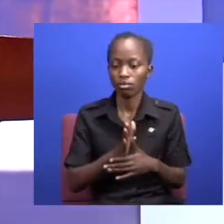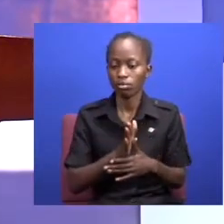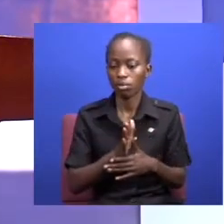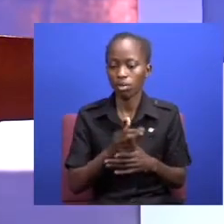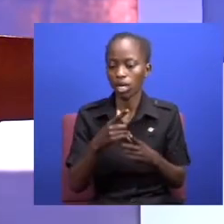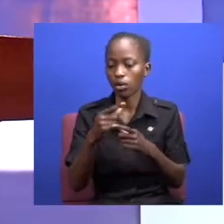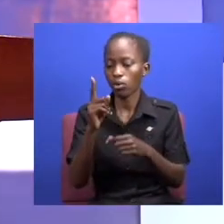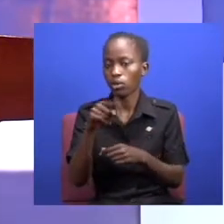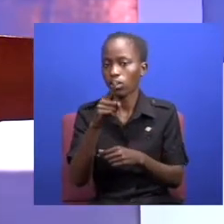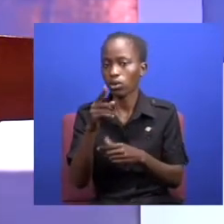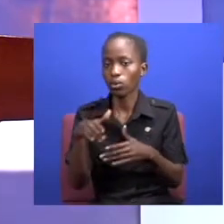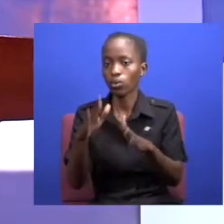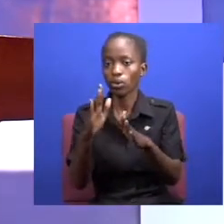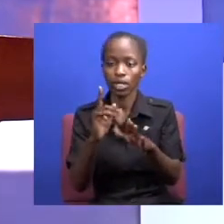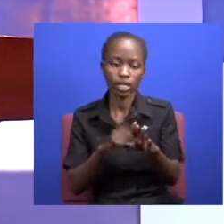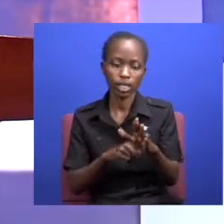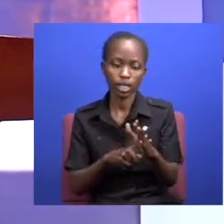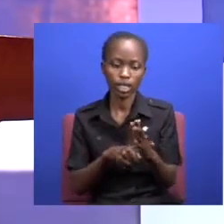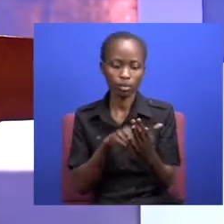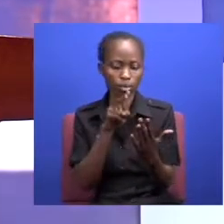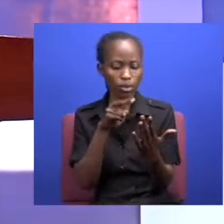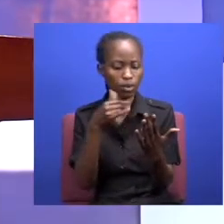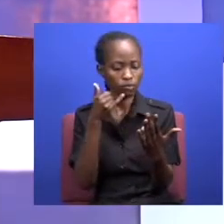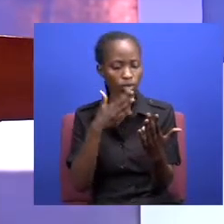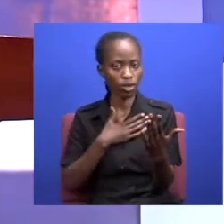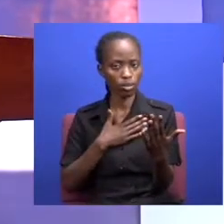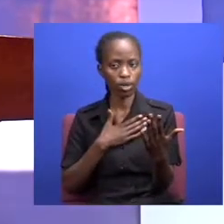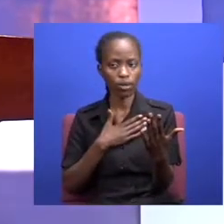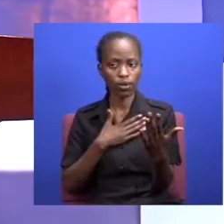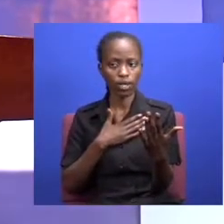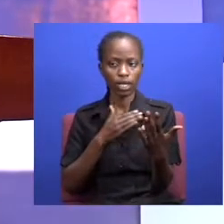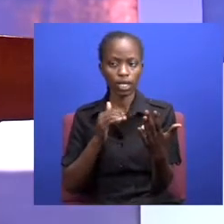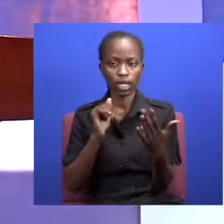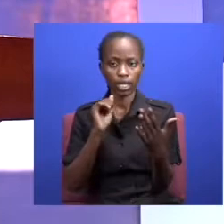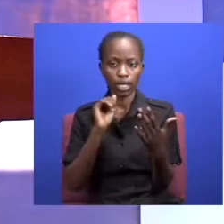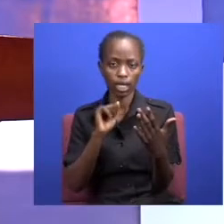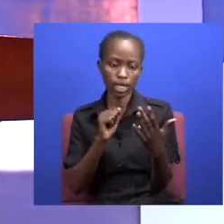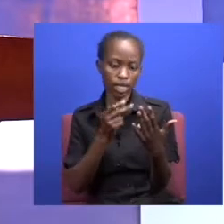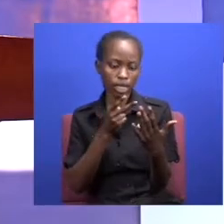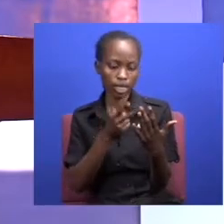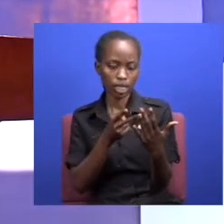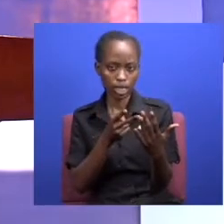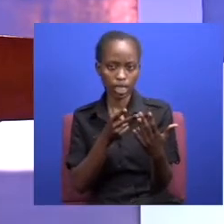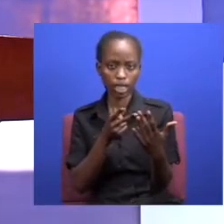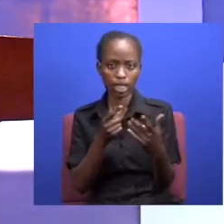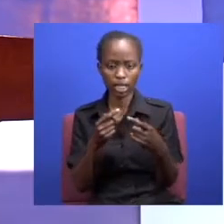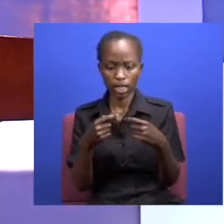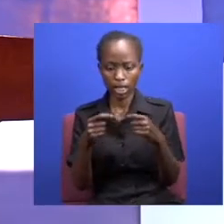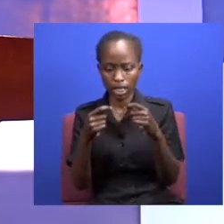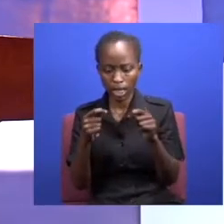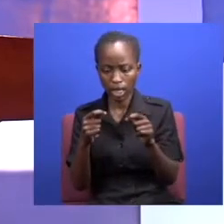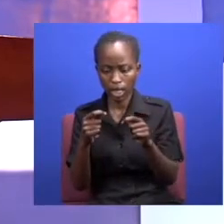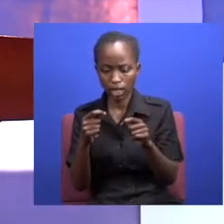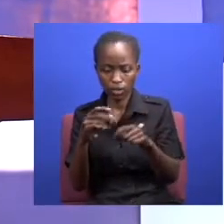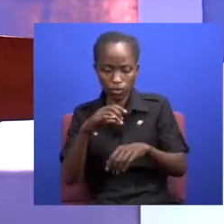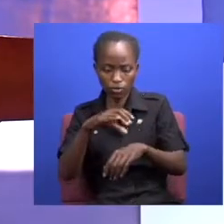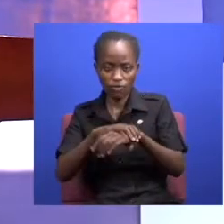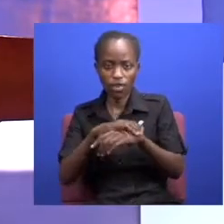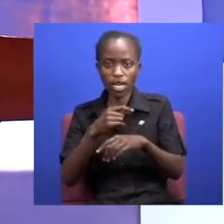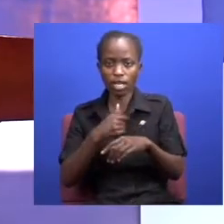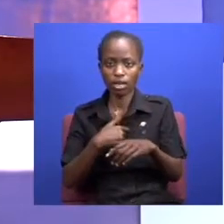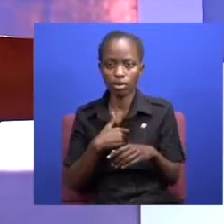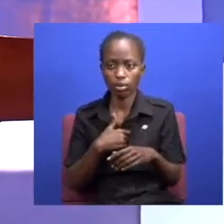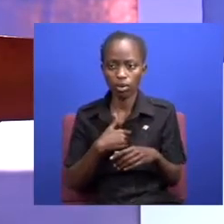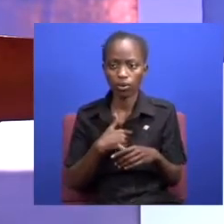turn, as I look at my phone, I see it recalibrating. And what it does in a short